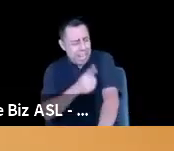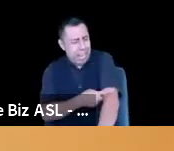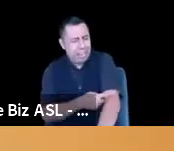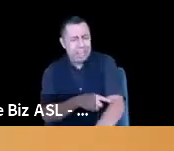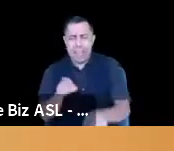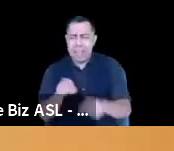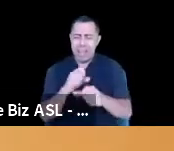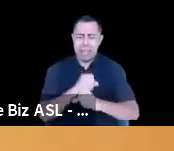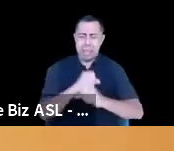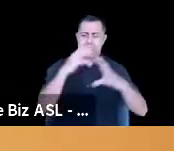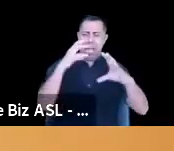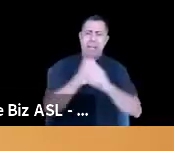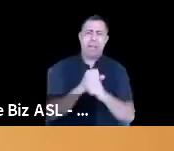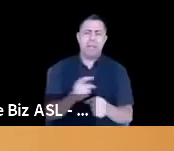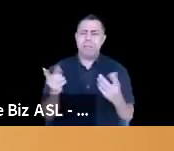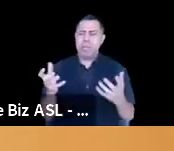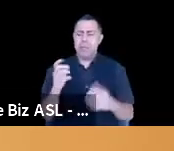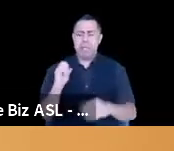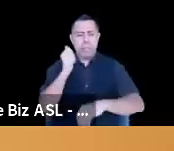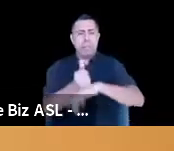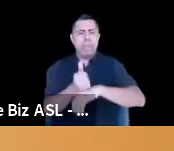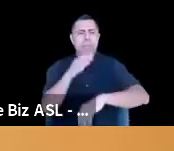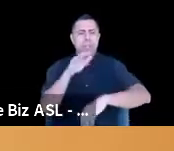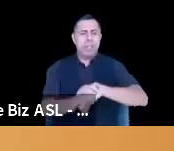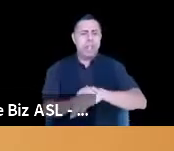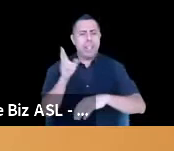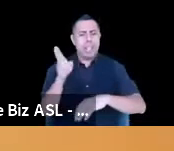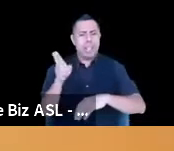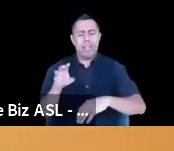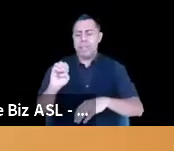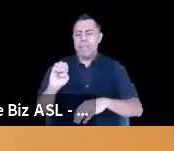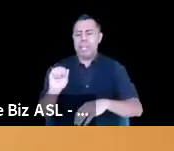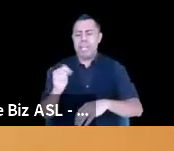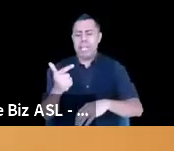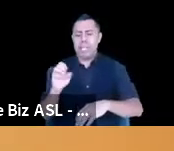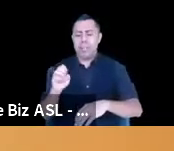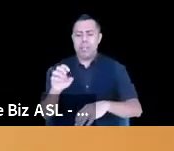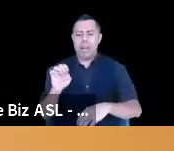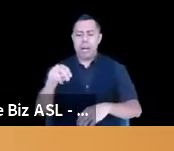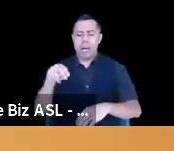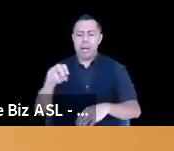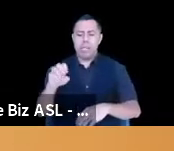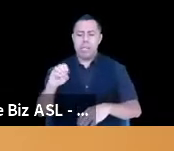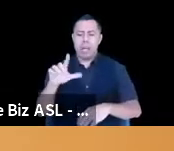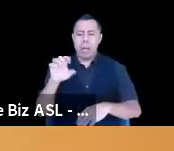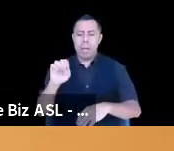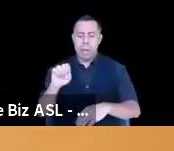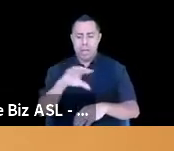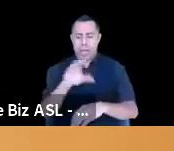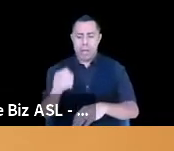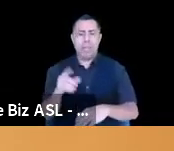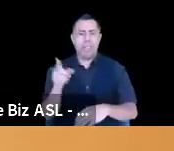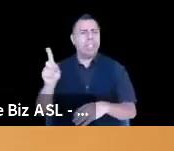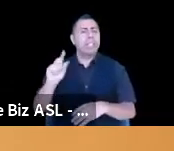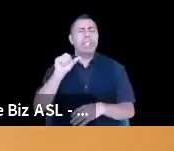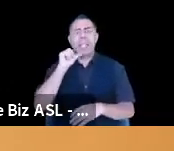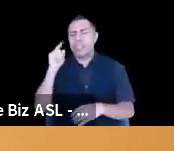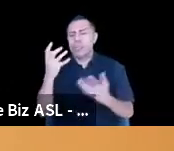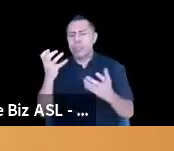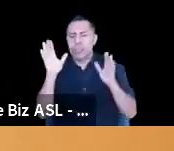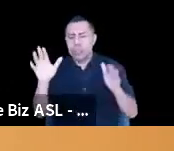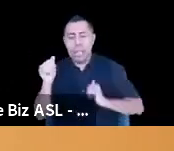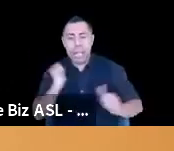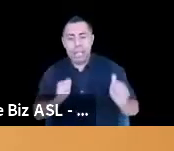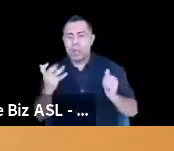the Negro Ensemble Company. He didn't want Crossroads just to have great acting, but he wanted great sets and great costumes and great